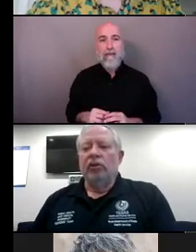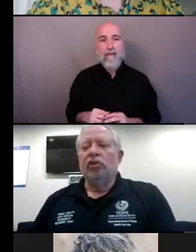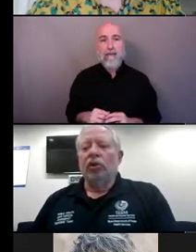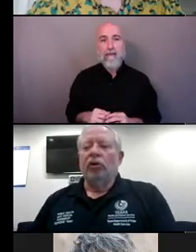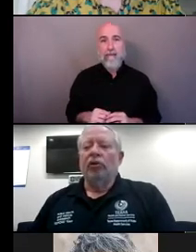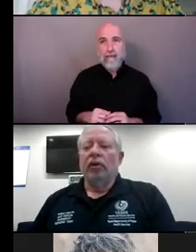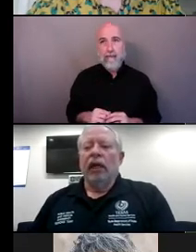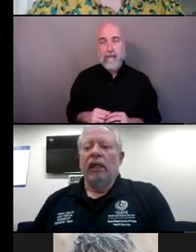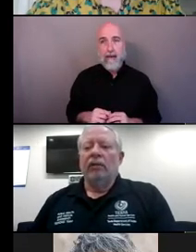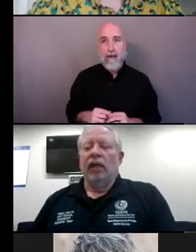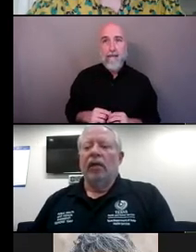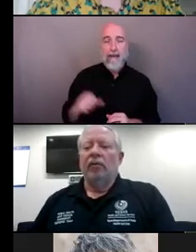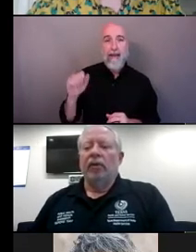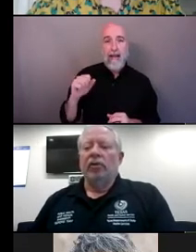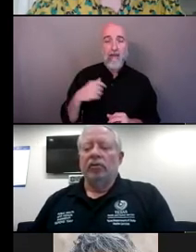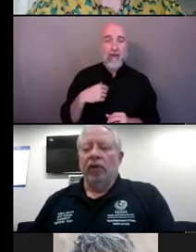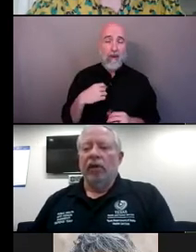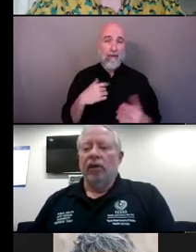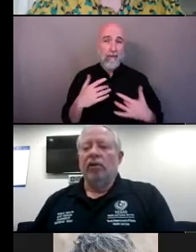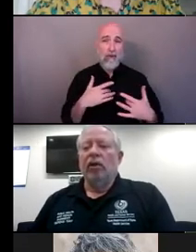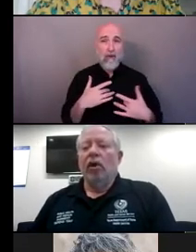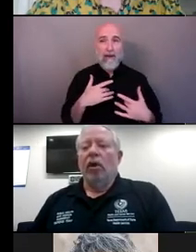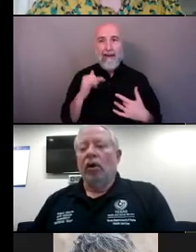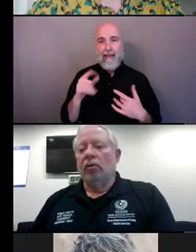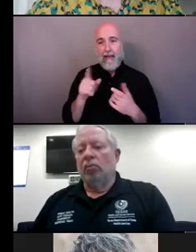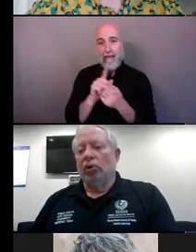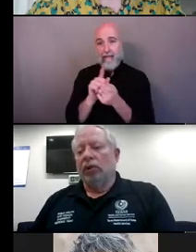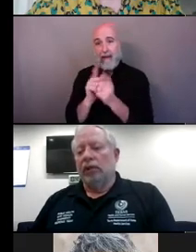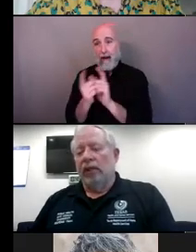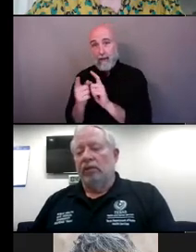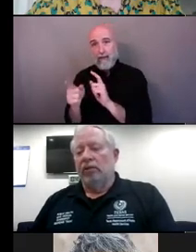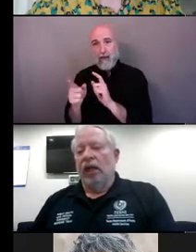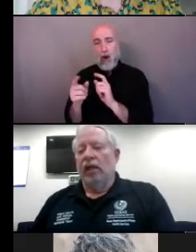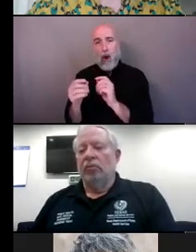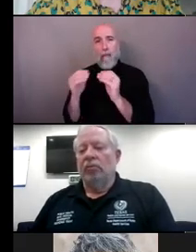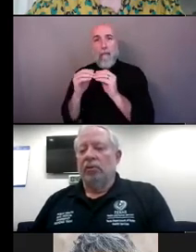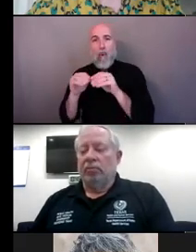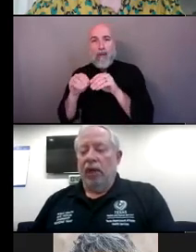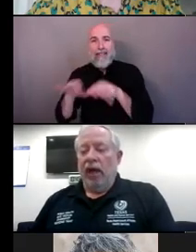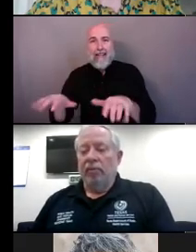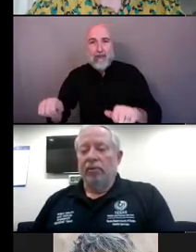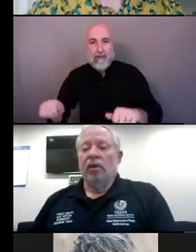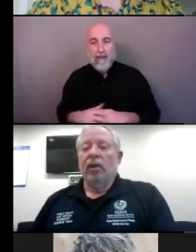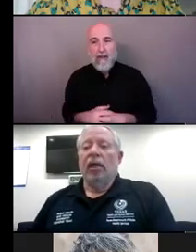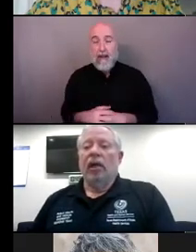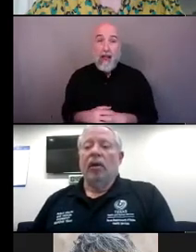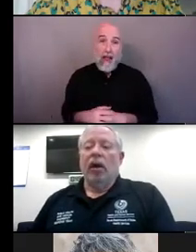There is a concern that those variants are more contagious and